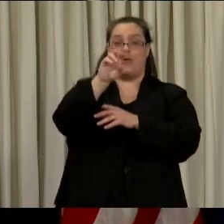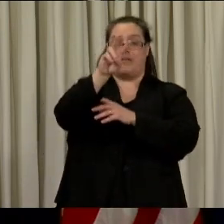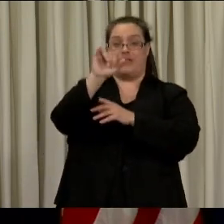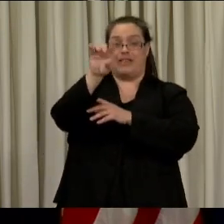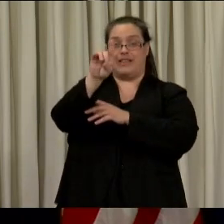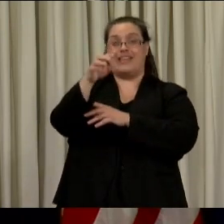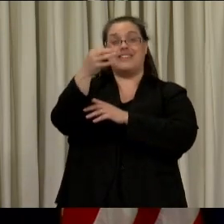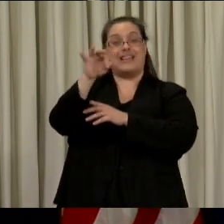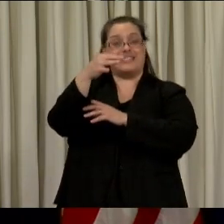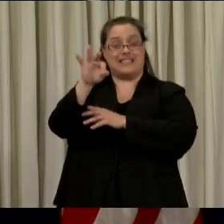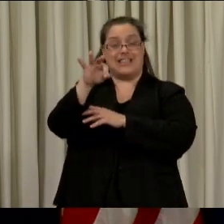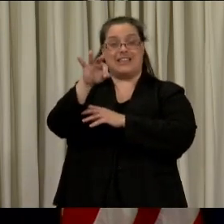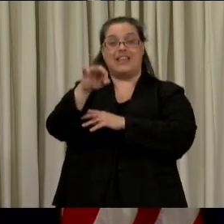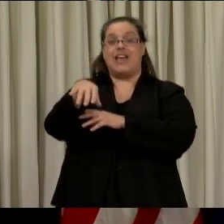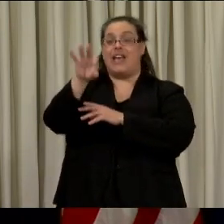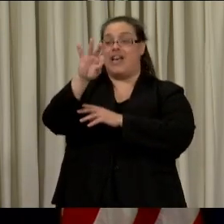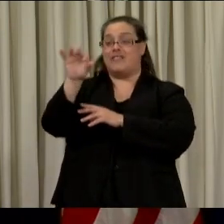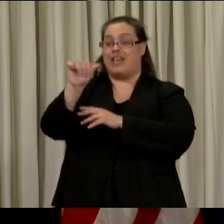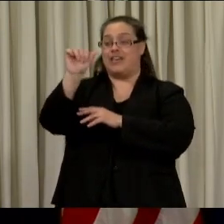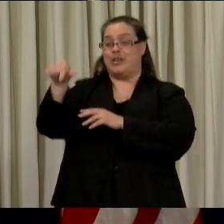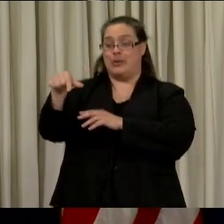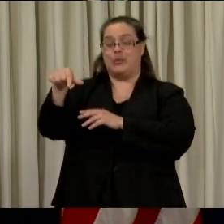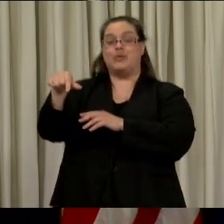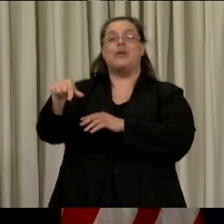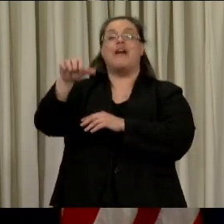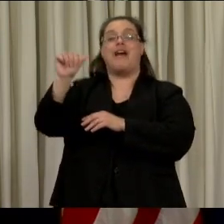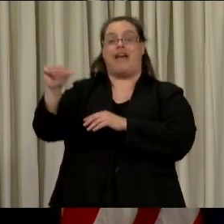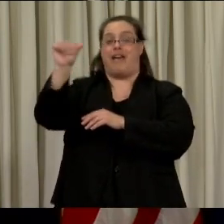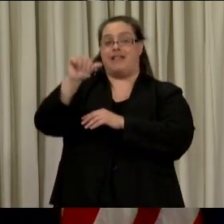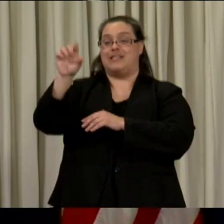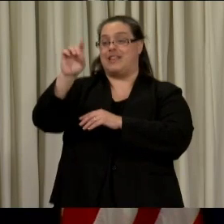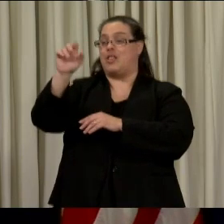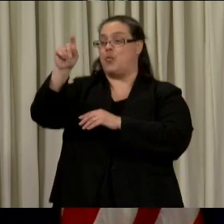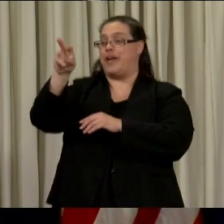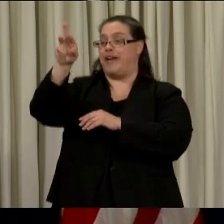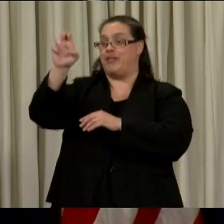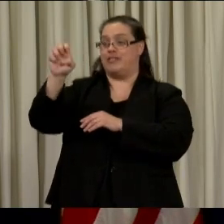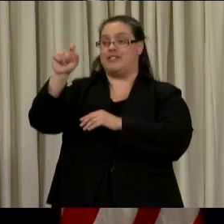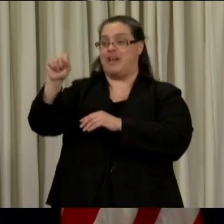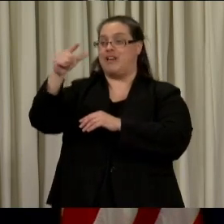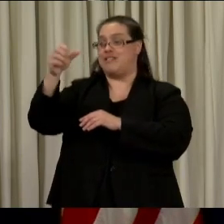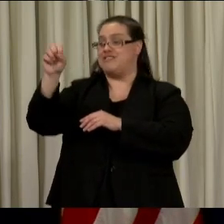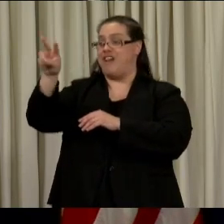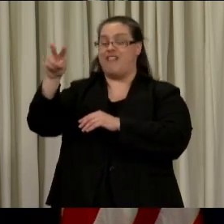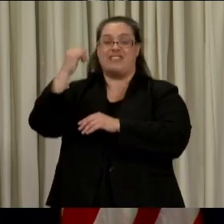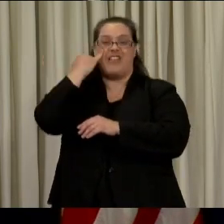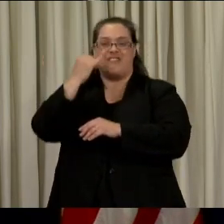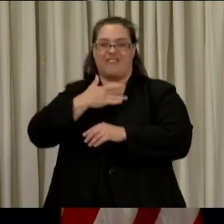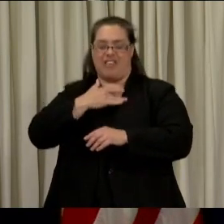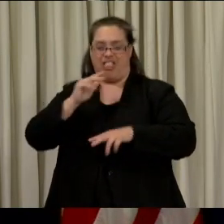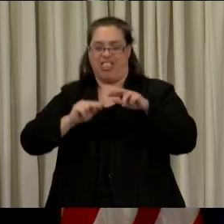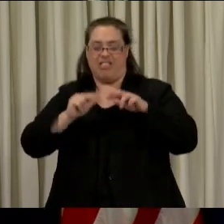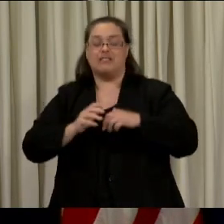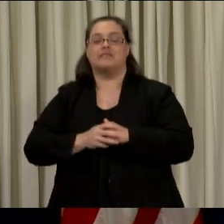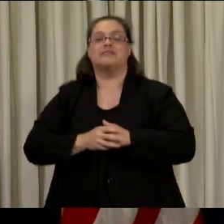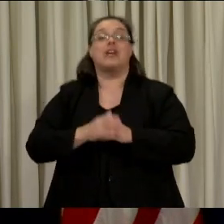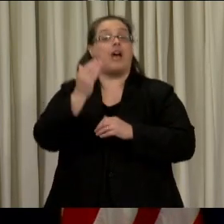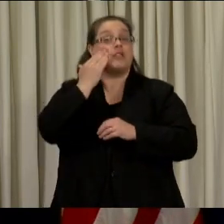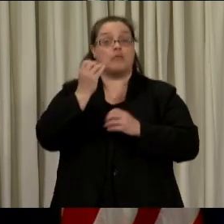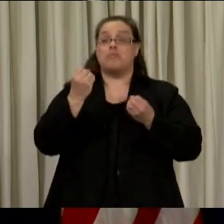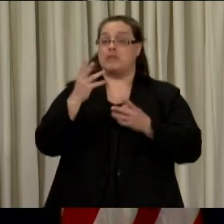COVID-19FAQ@delaware.gov if you're not sure. I know many citizens will be wondering whether certain social activities are